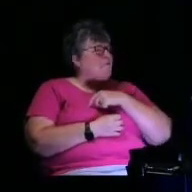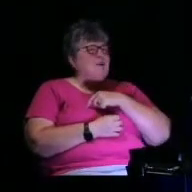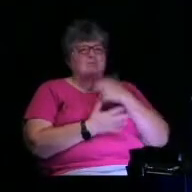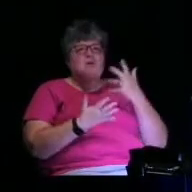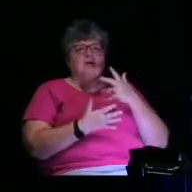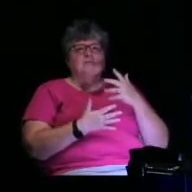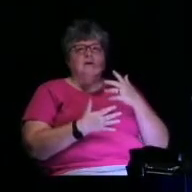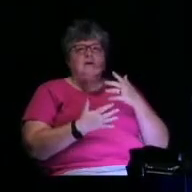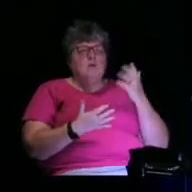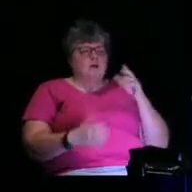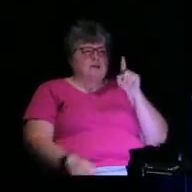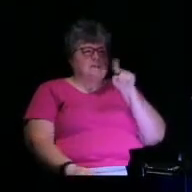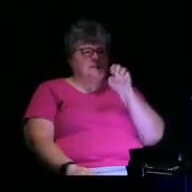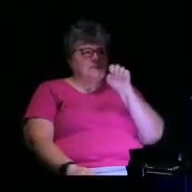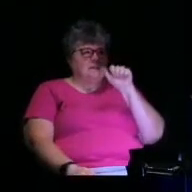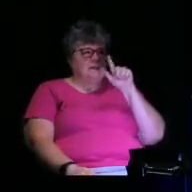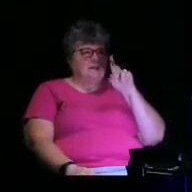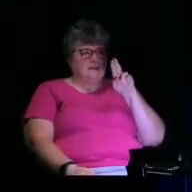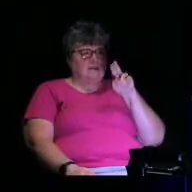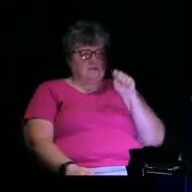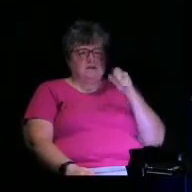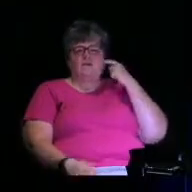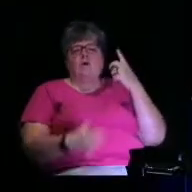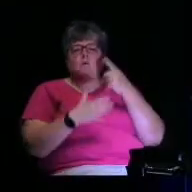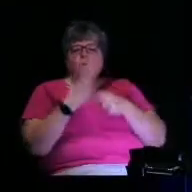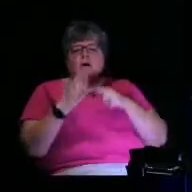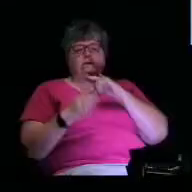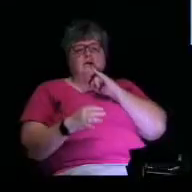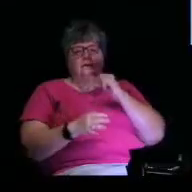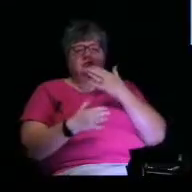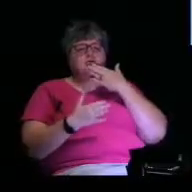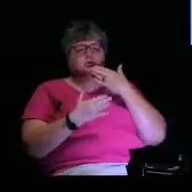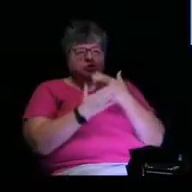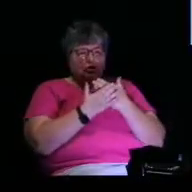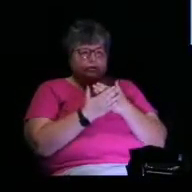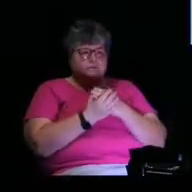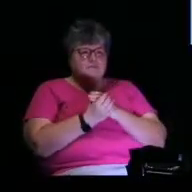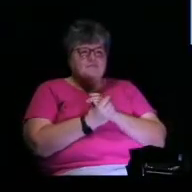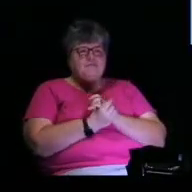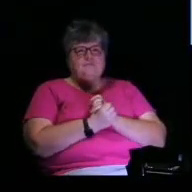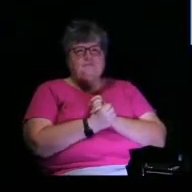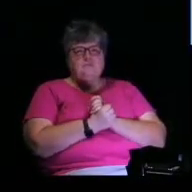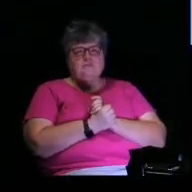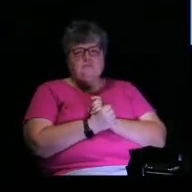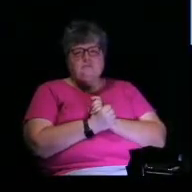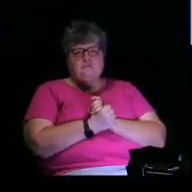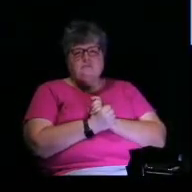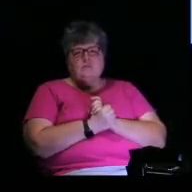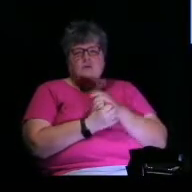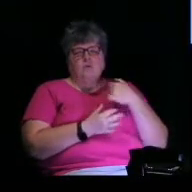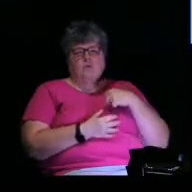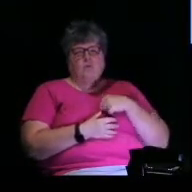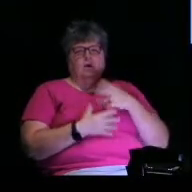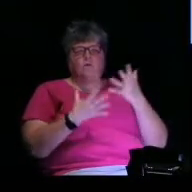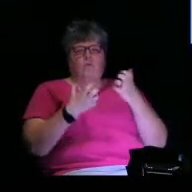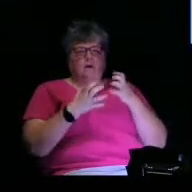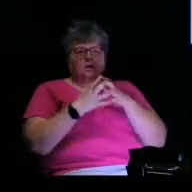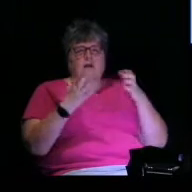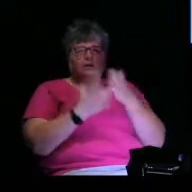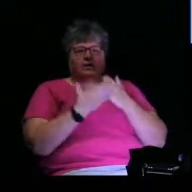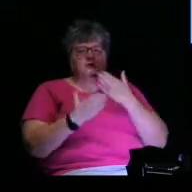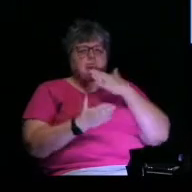going to be? For what is what? Good. Zealous for what is good. Now, we crave a lot of things that are bad for us, all